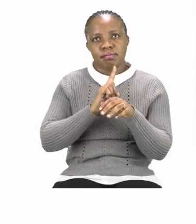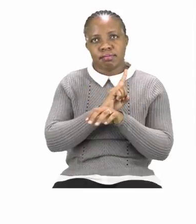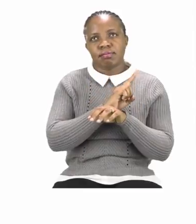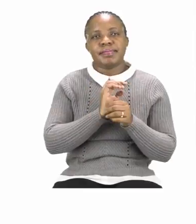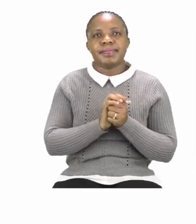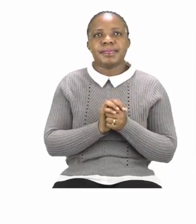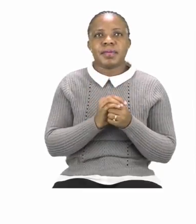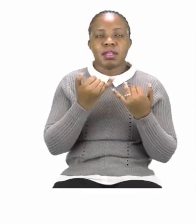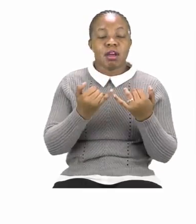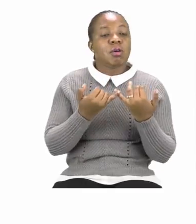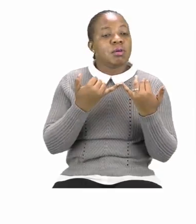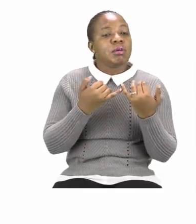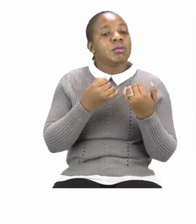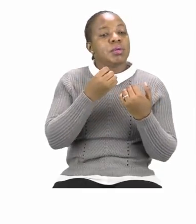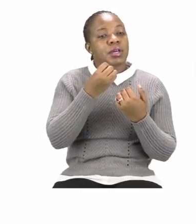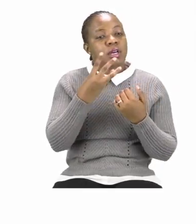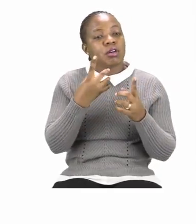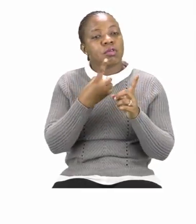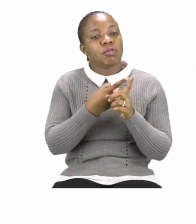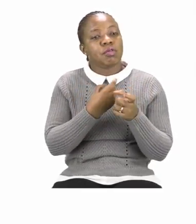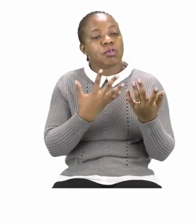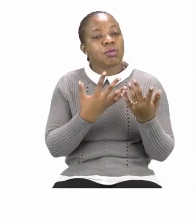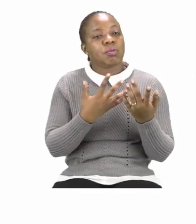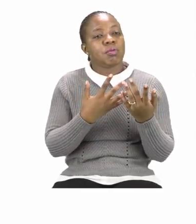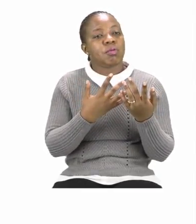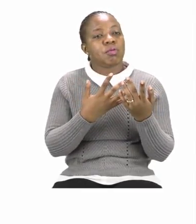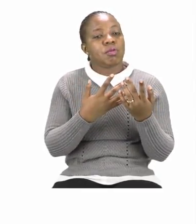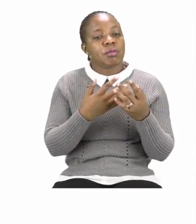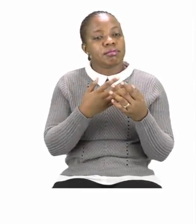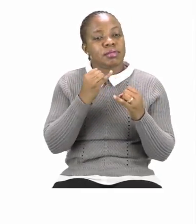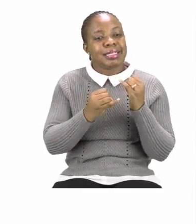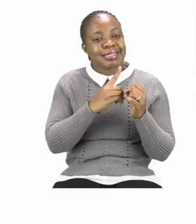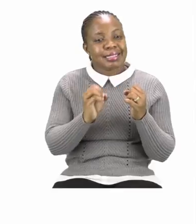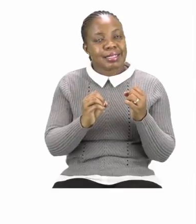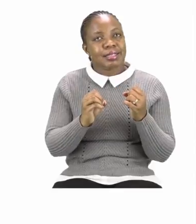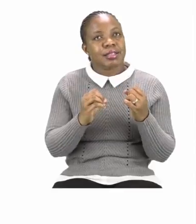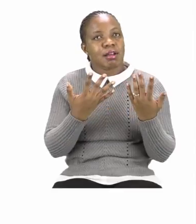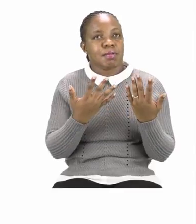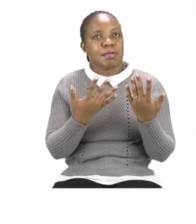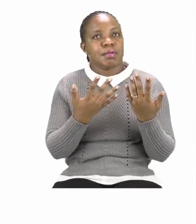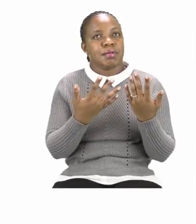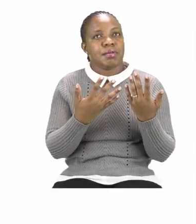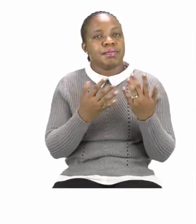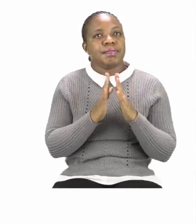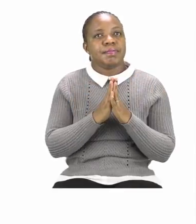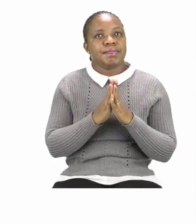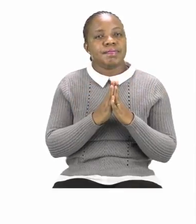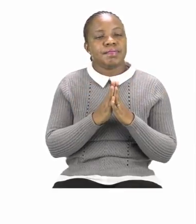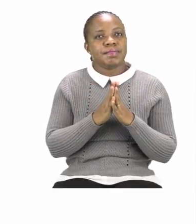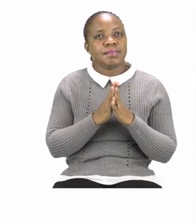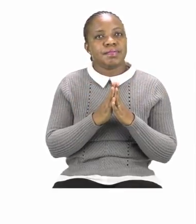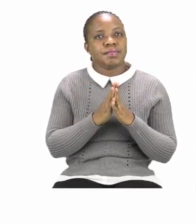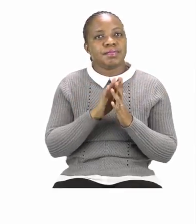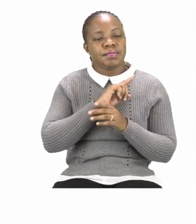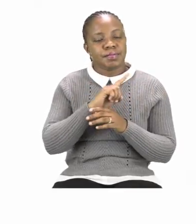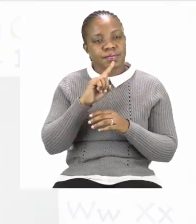10. Let's take a look at the table. On the teacher's